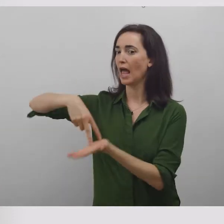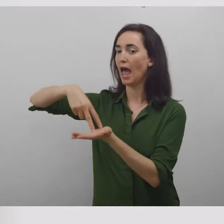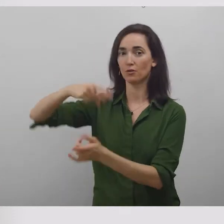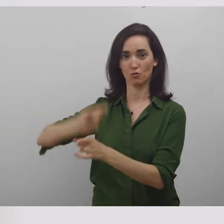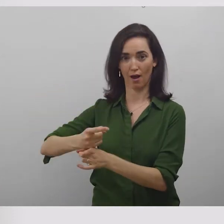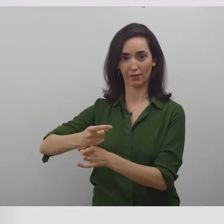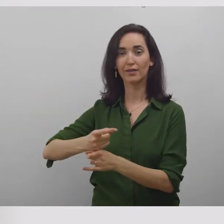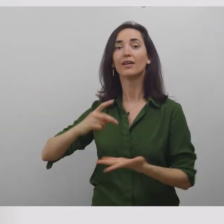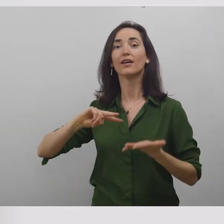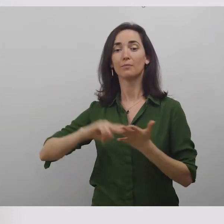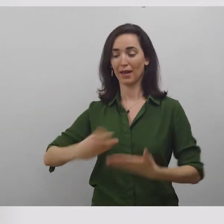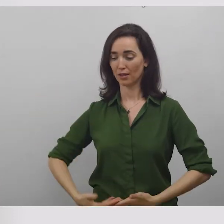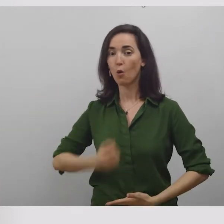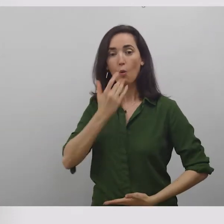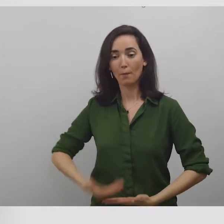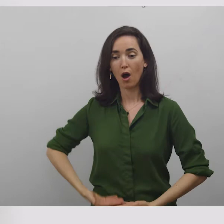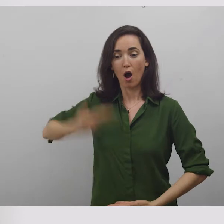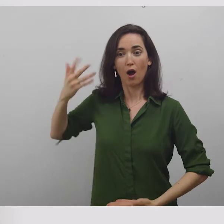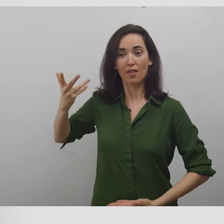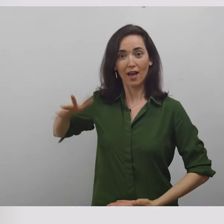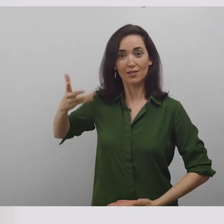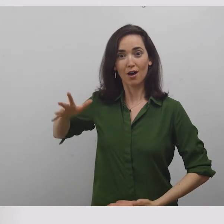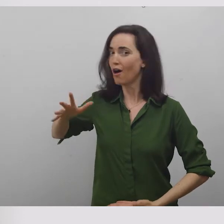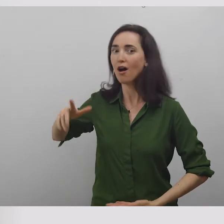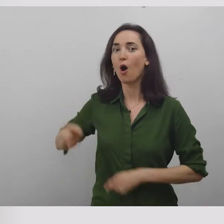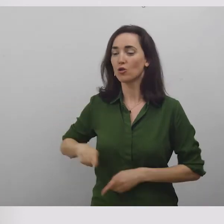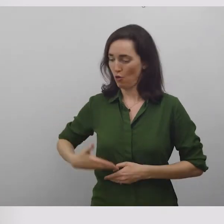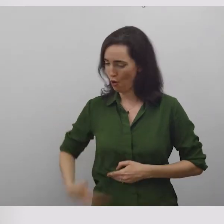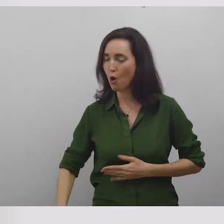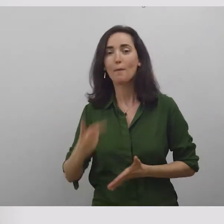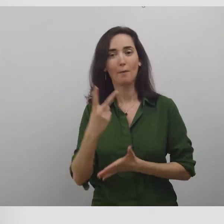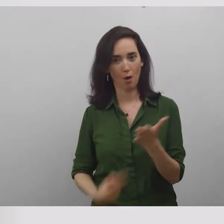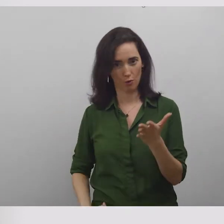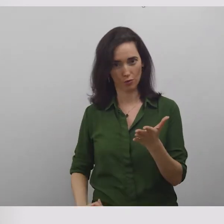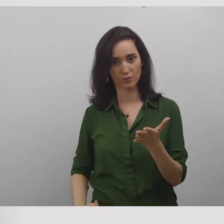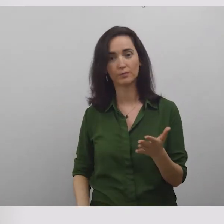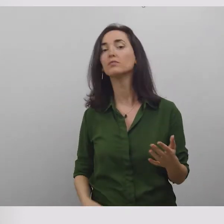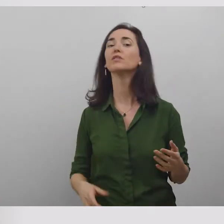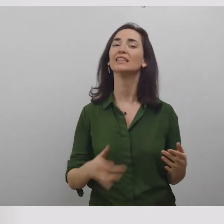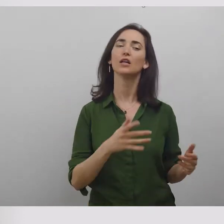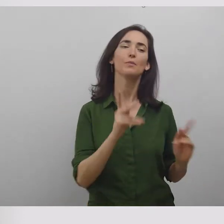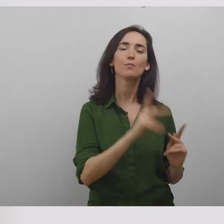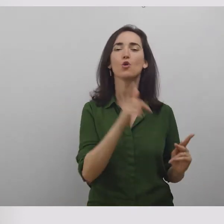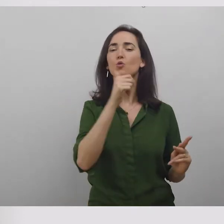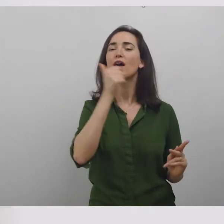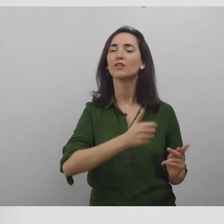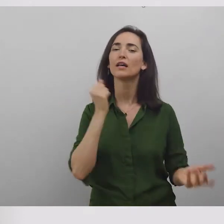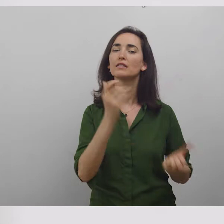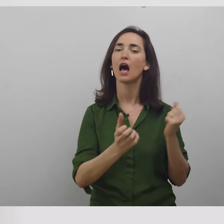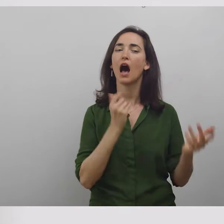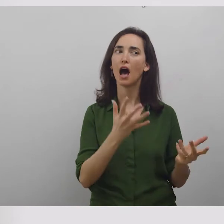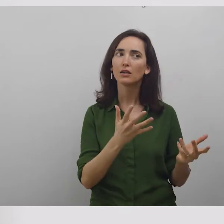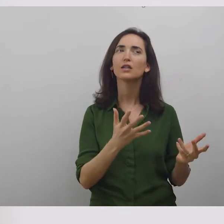the whole time. So we're going to include the lower body in these warm-ups as well. For the general sign language user, the upper body